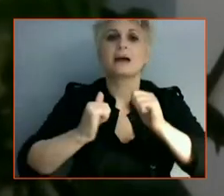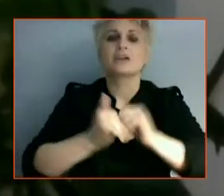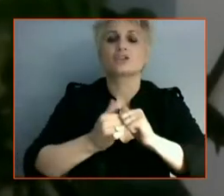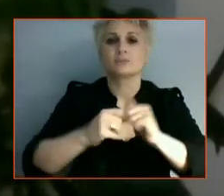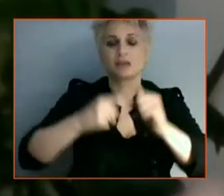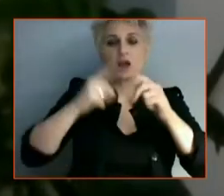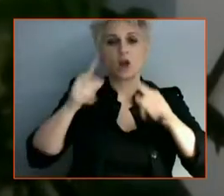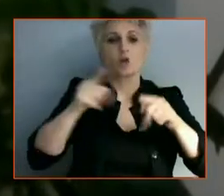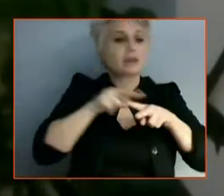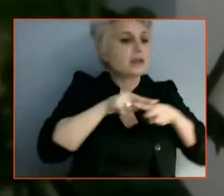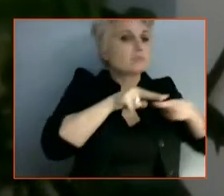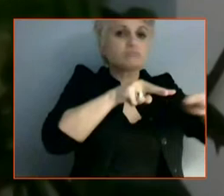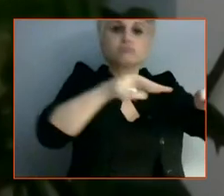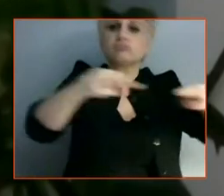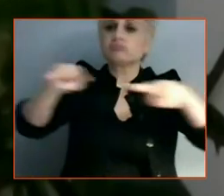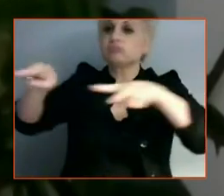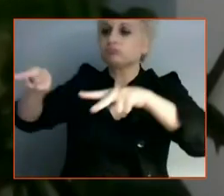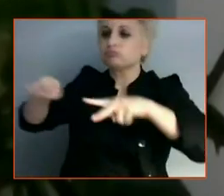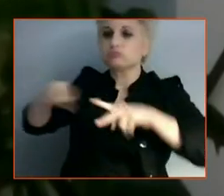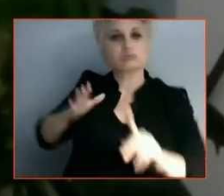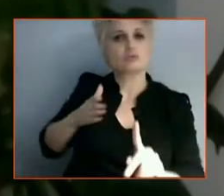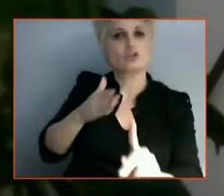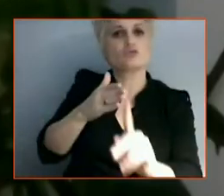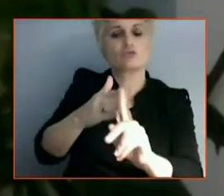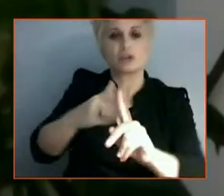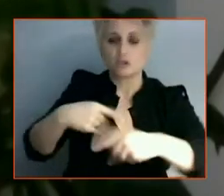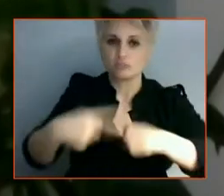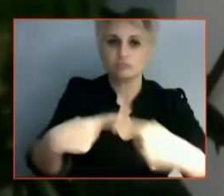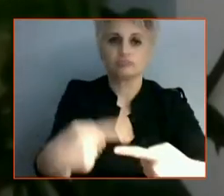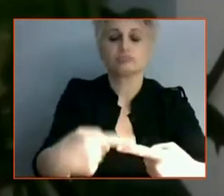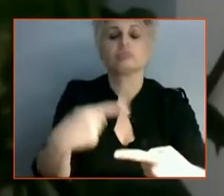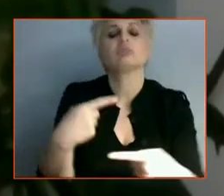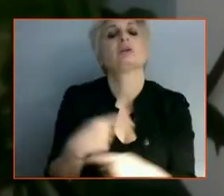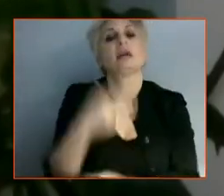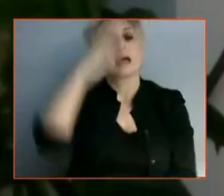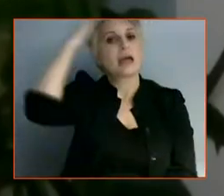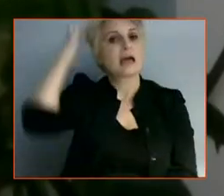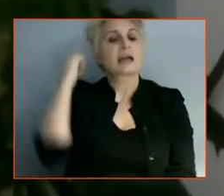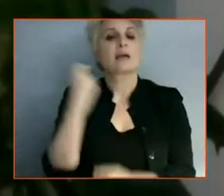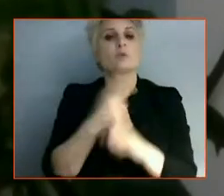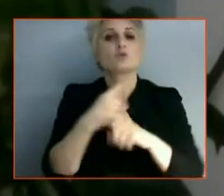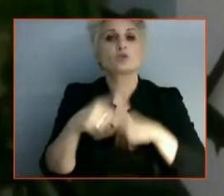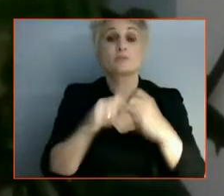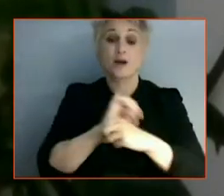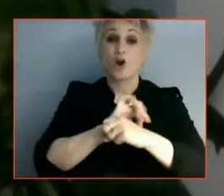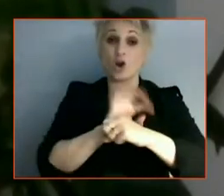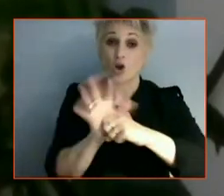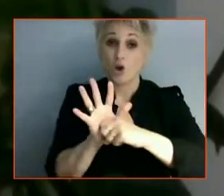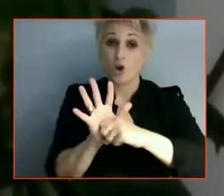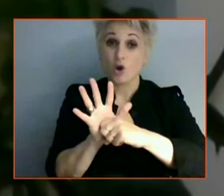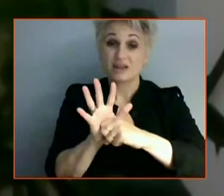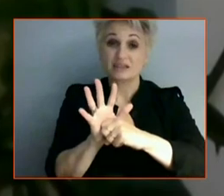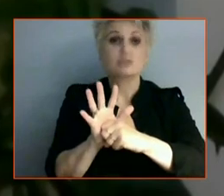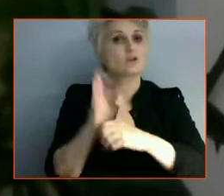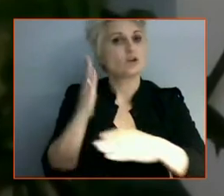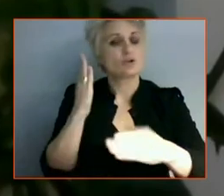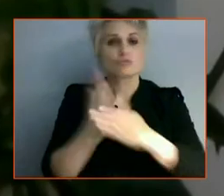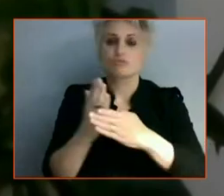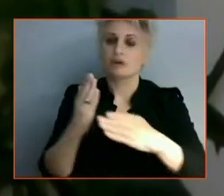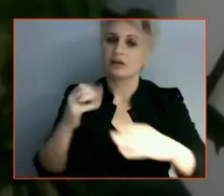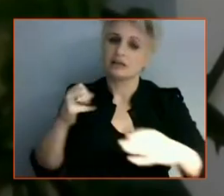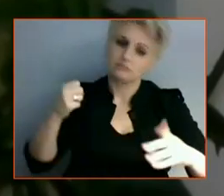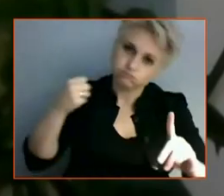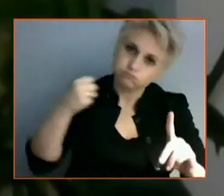therein. COVID-19, as Carmel outlined, was a period of time that hit this sector incredibly hard. But I also